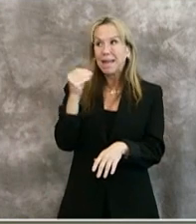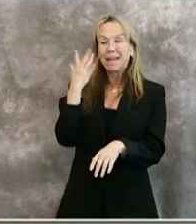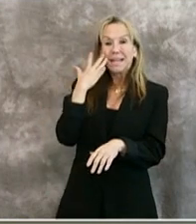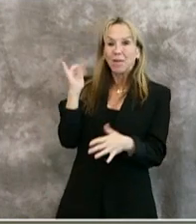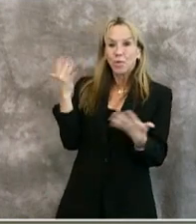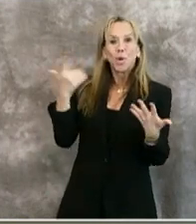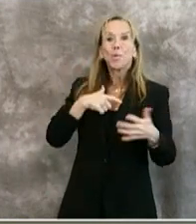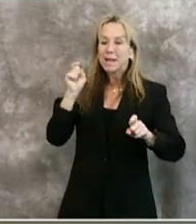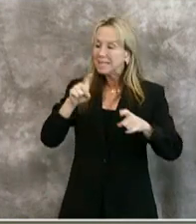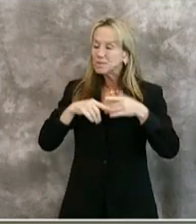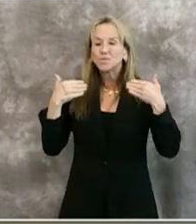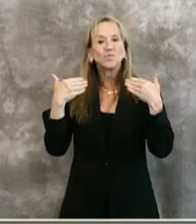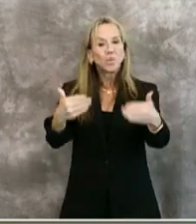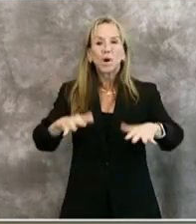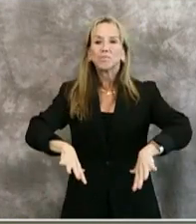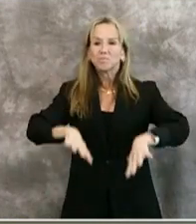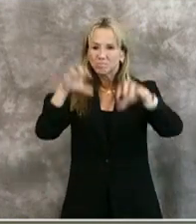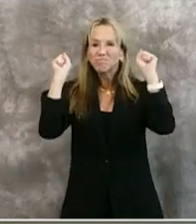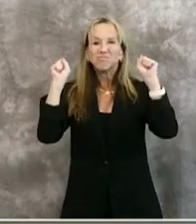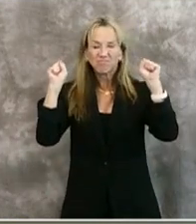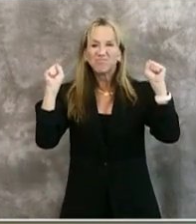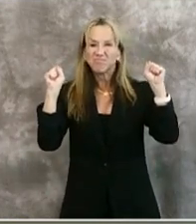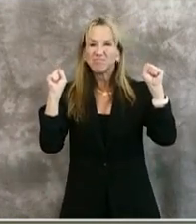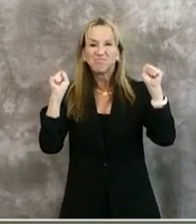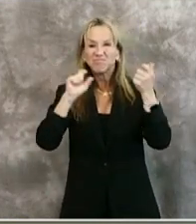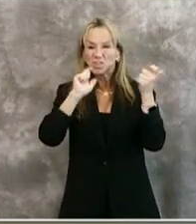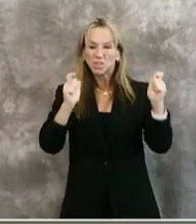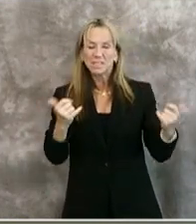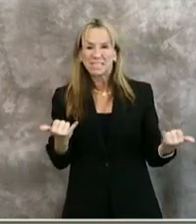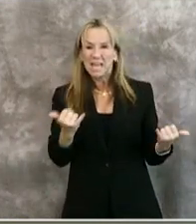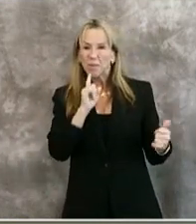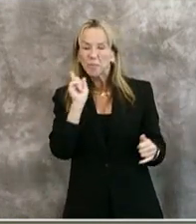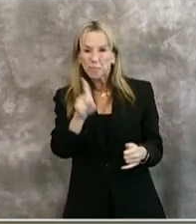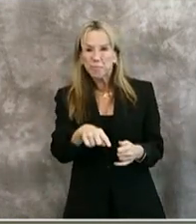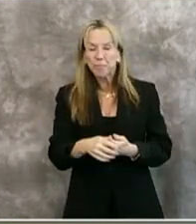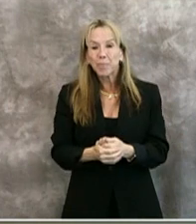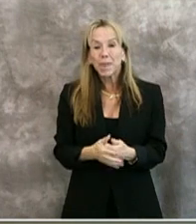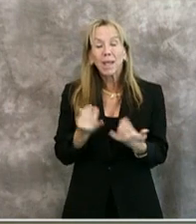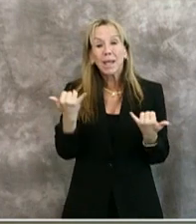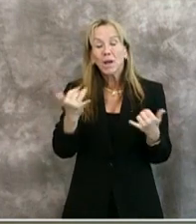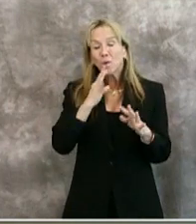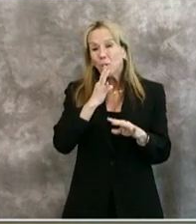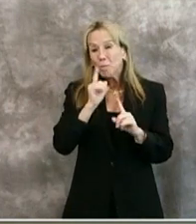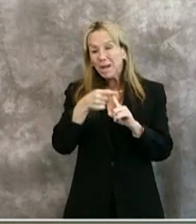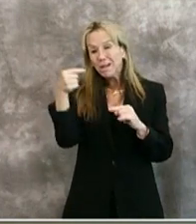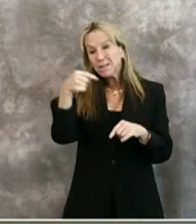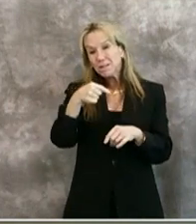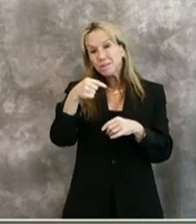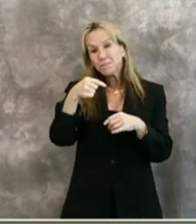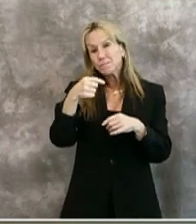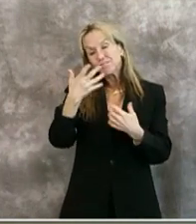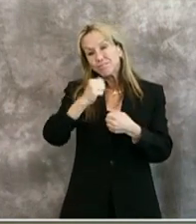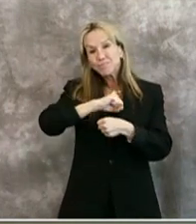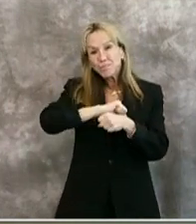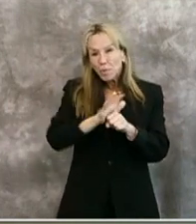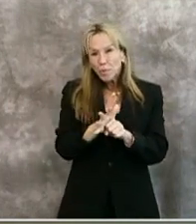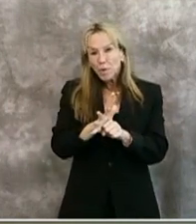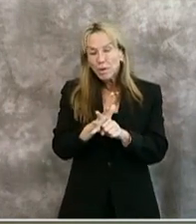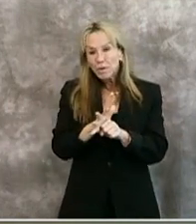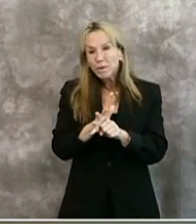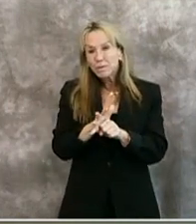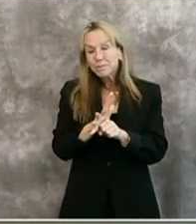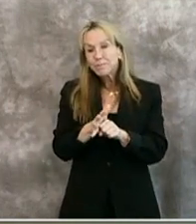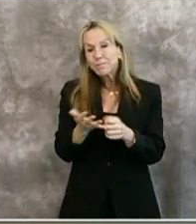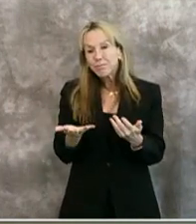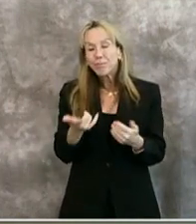a position to need to take additional actions now. One of the most challenging aspects of dealing with the coronavirus pandemic is the reality that